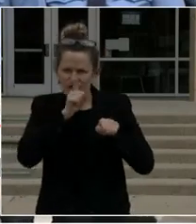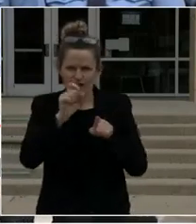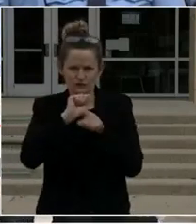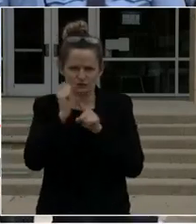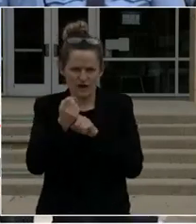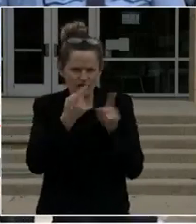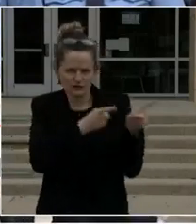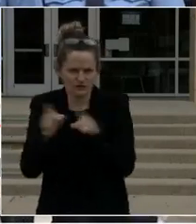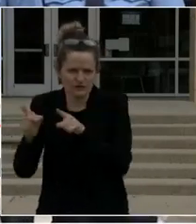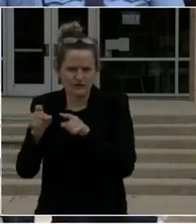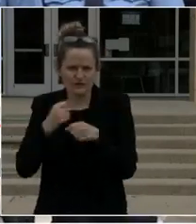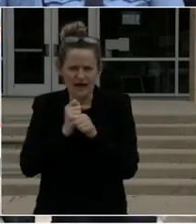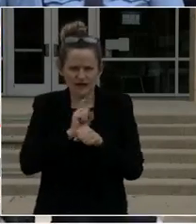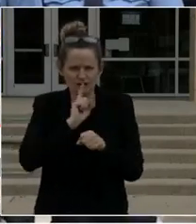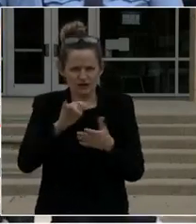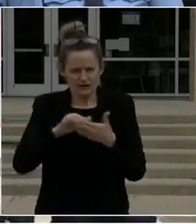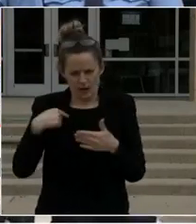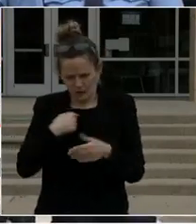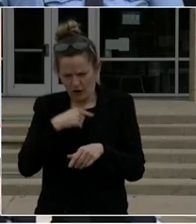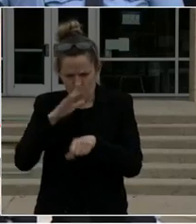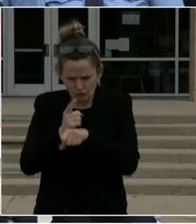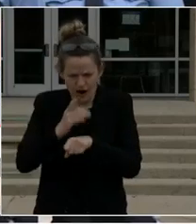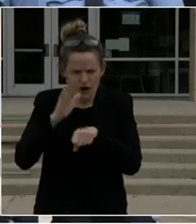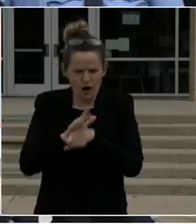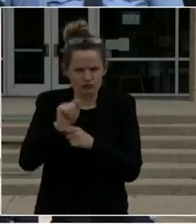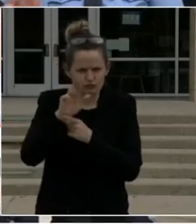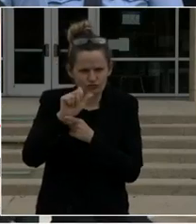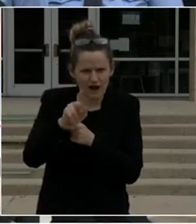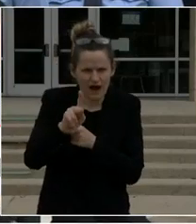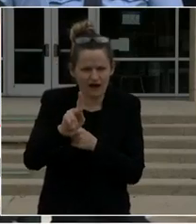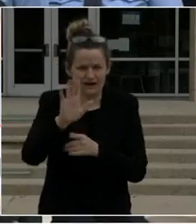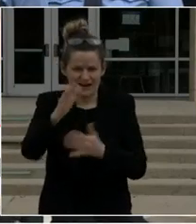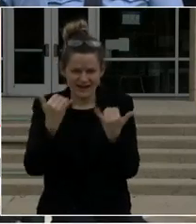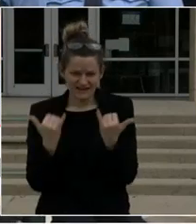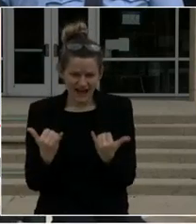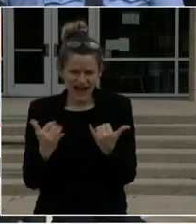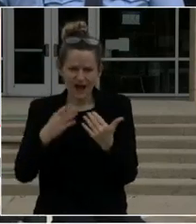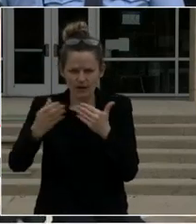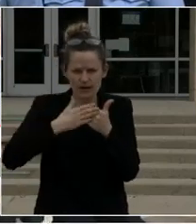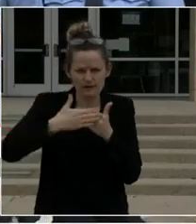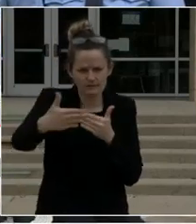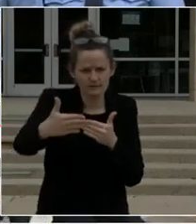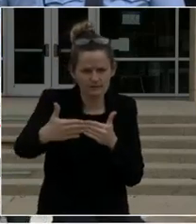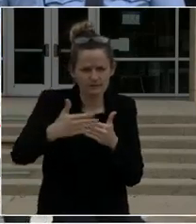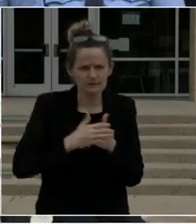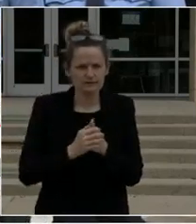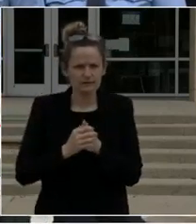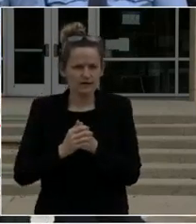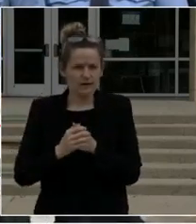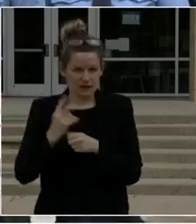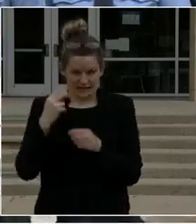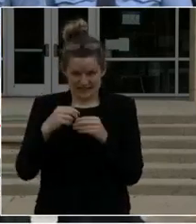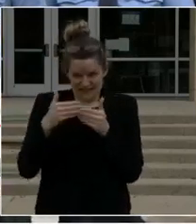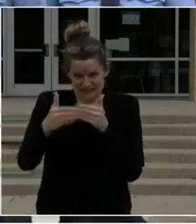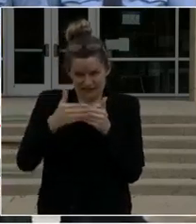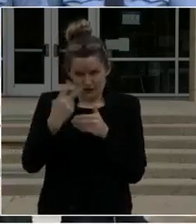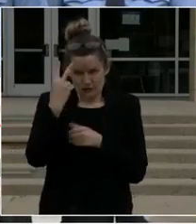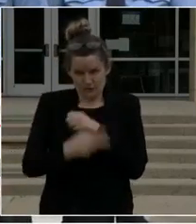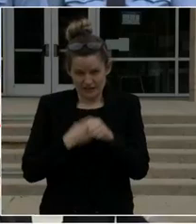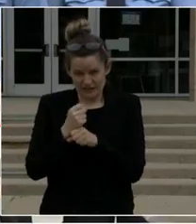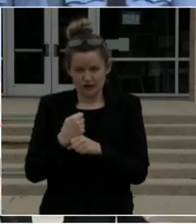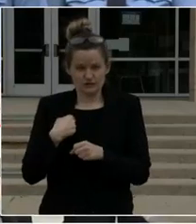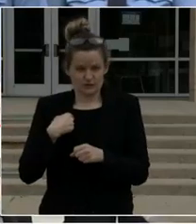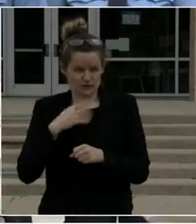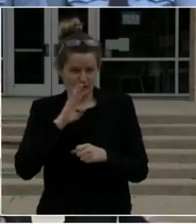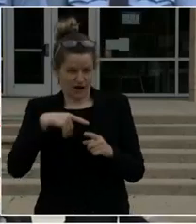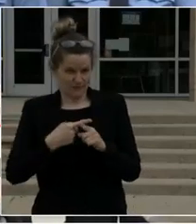we are on that pathway to 4,000 now. When we talked about this 2 years ago and we said, hey, we get below 3,800, that